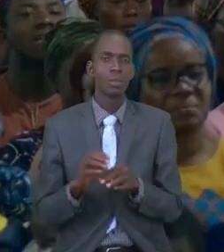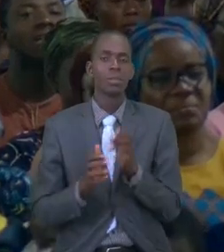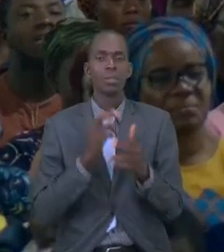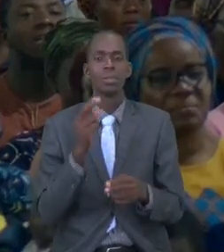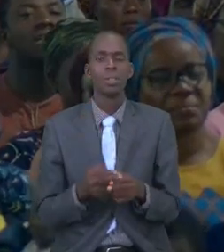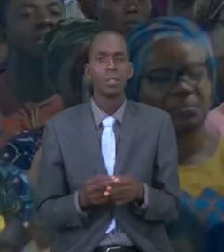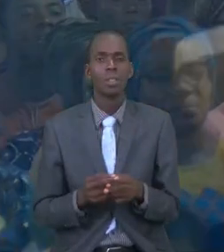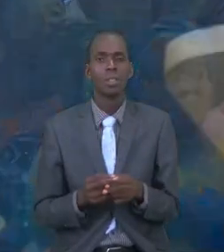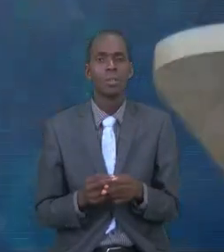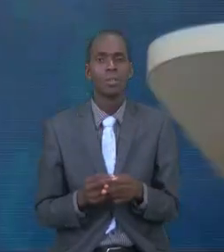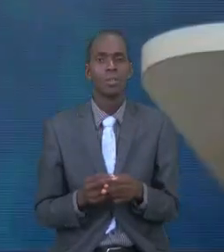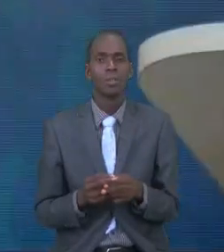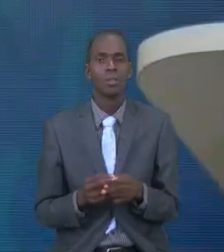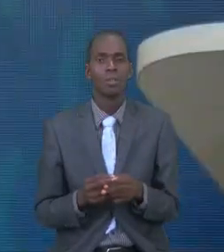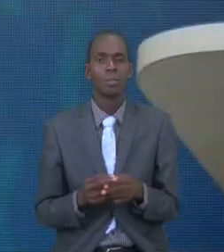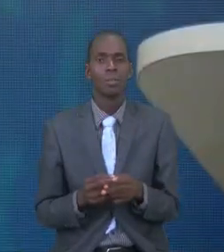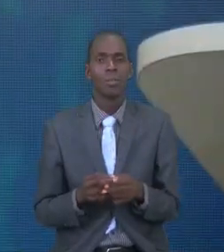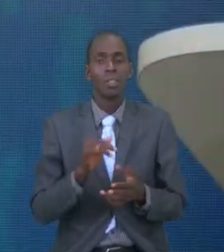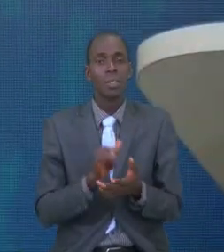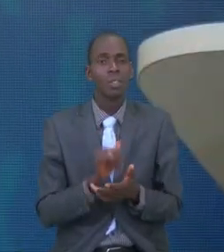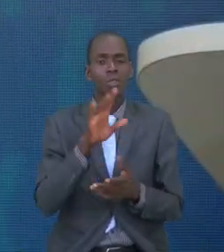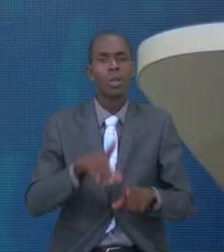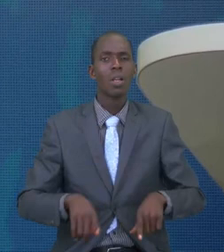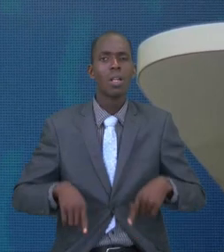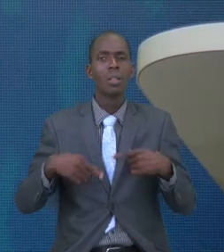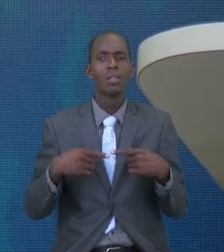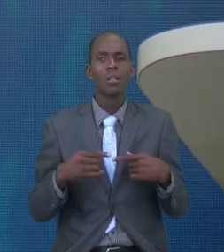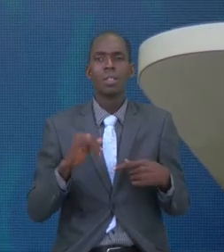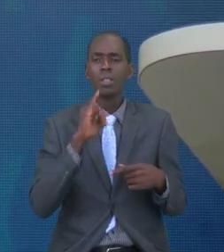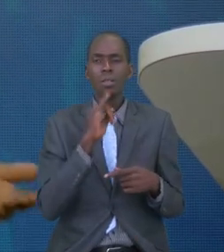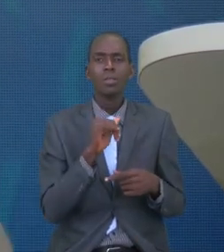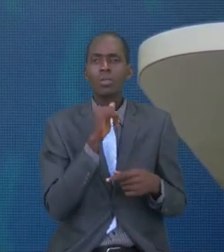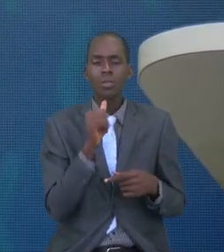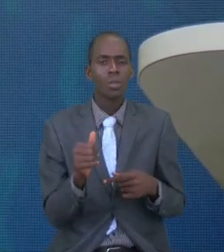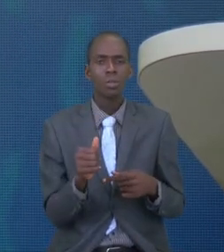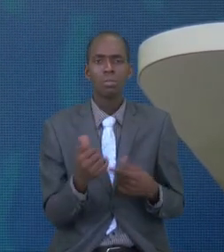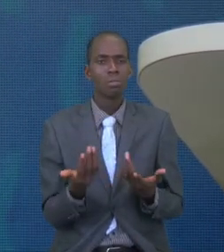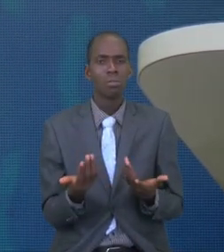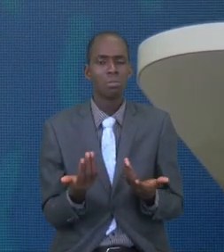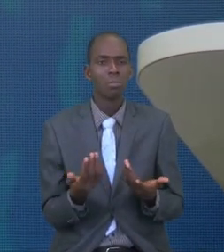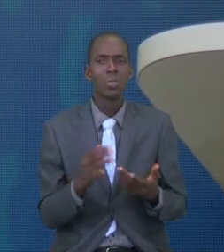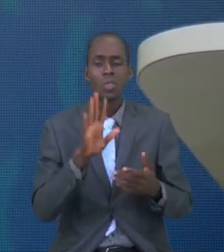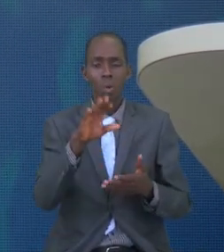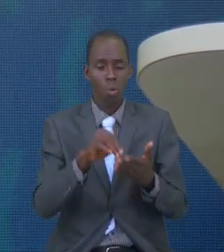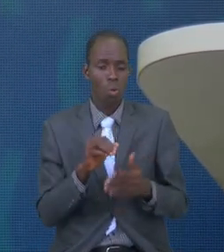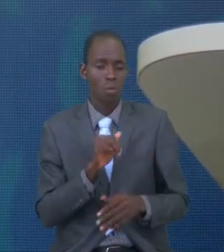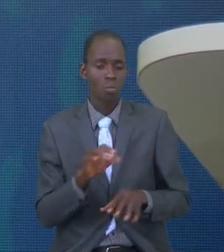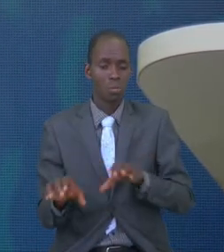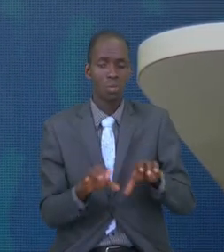Amen. That's your life. It's not lived by you. Your actions are not your actions.